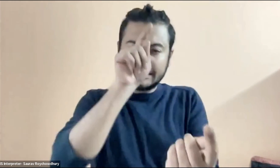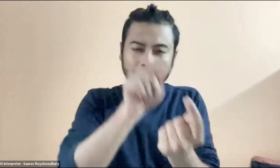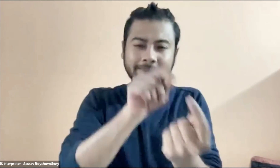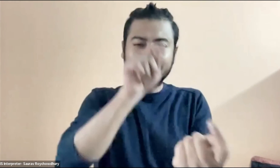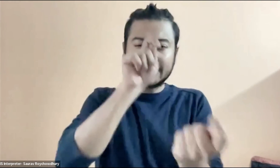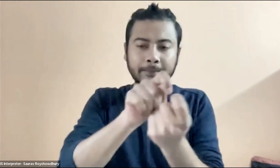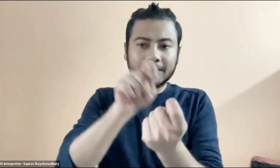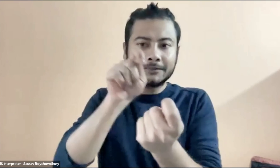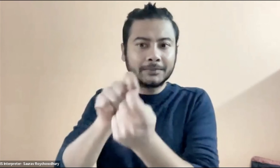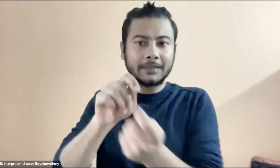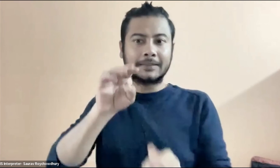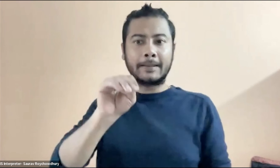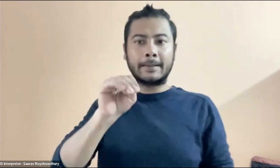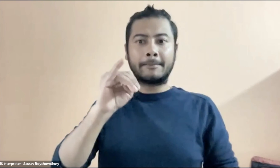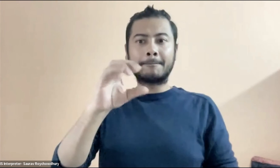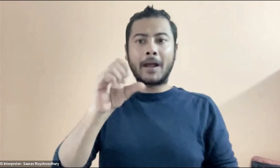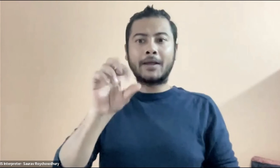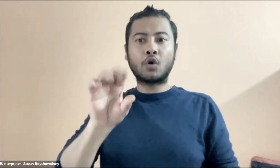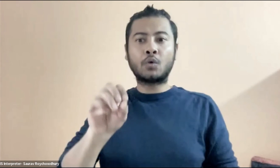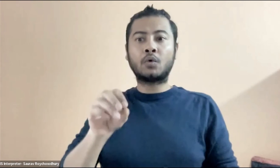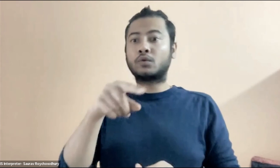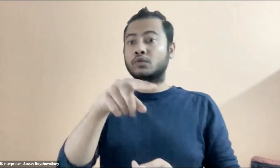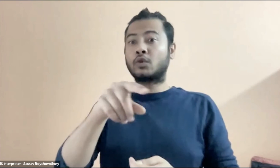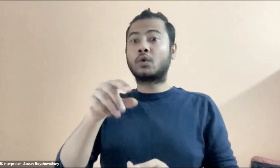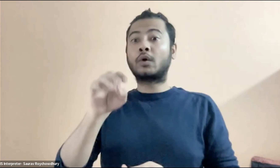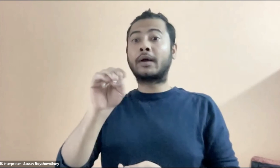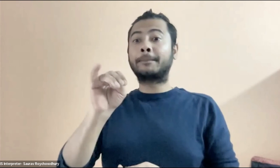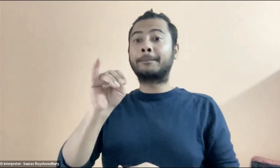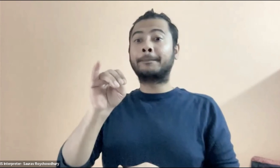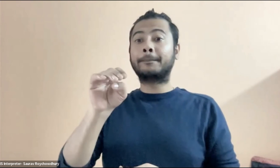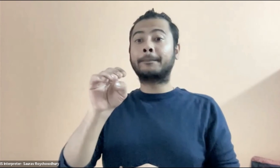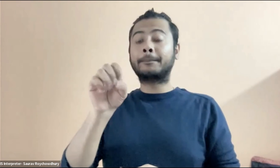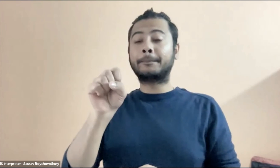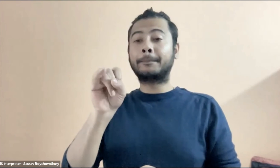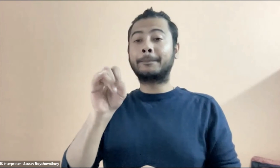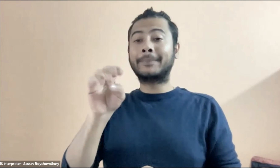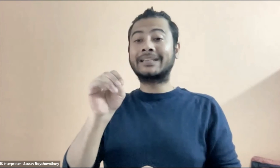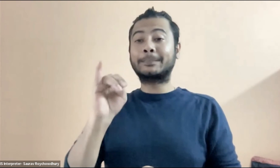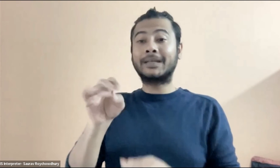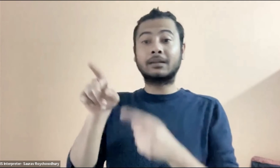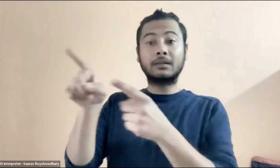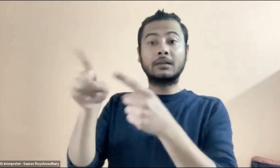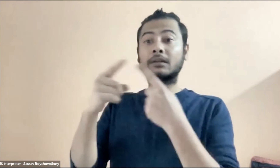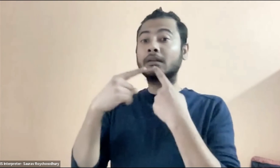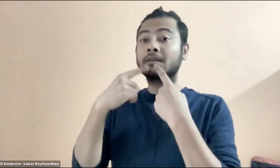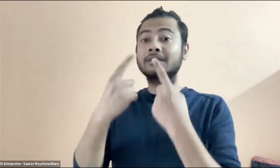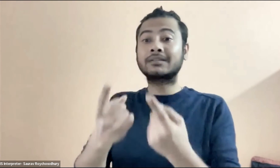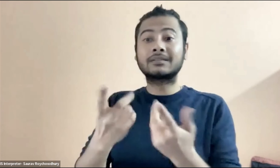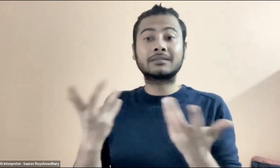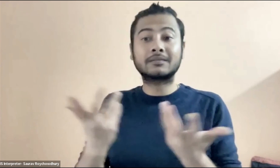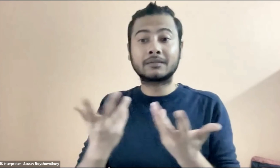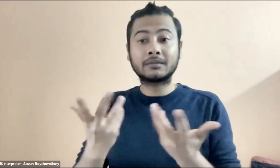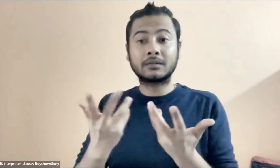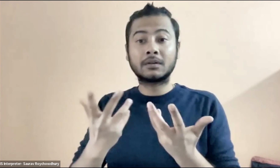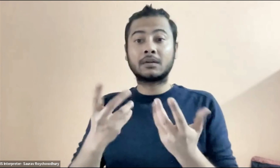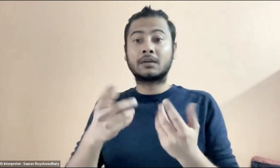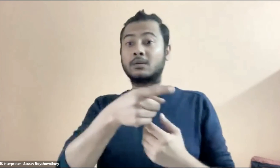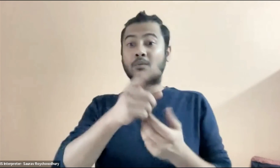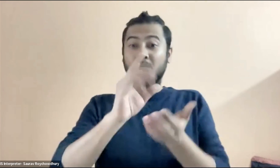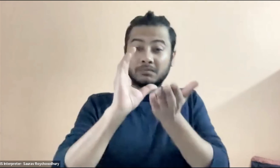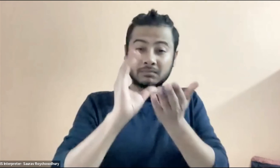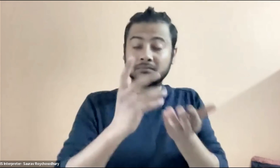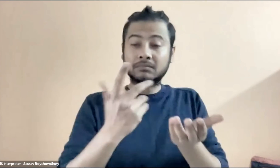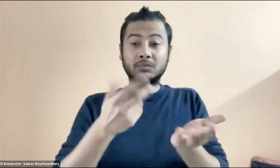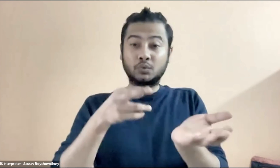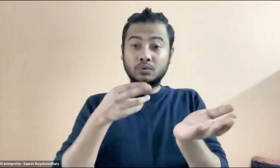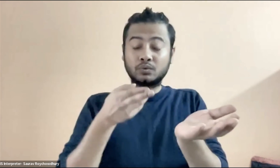around the slow grind of the processes that happen at grassroots level.